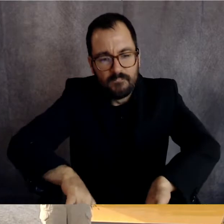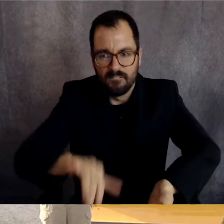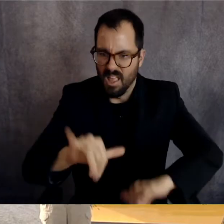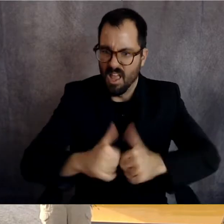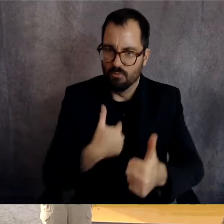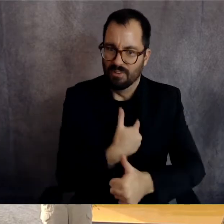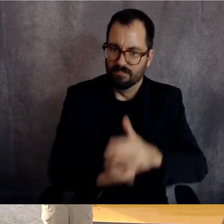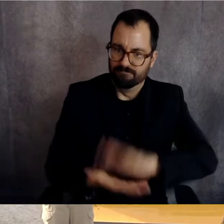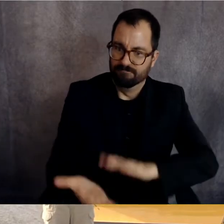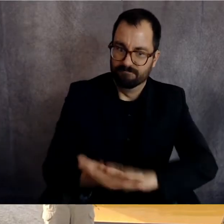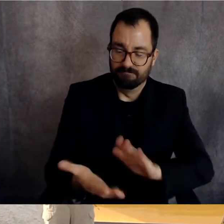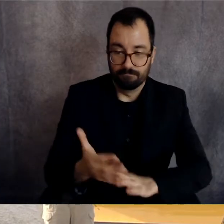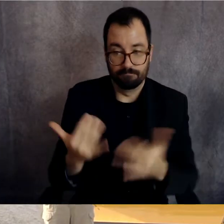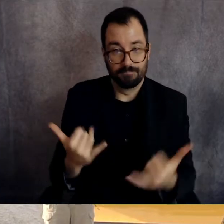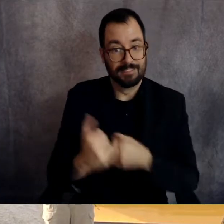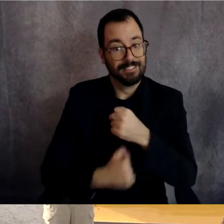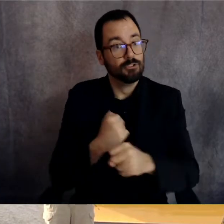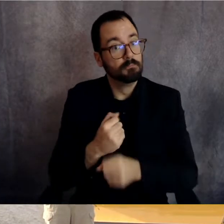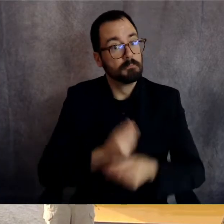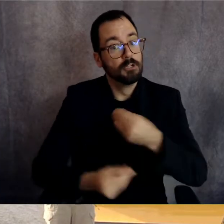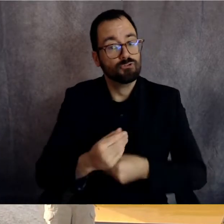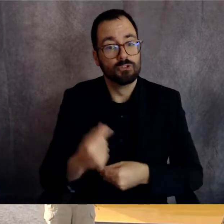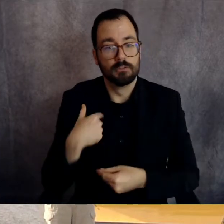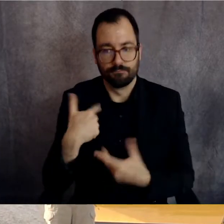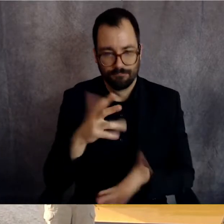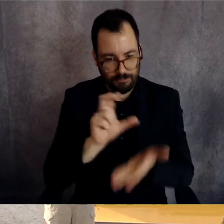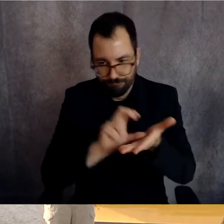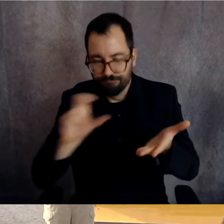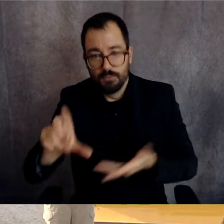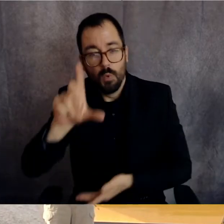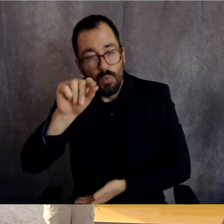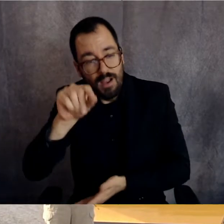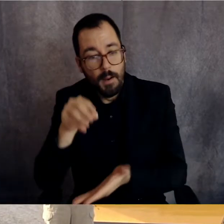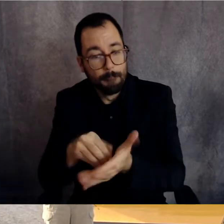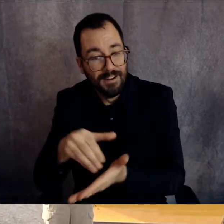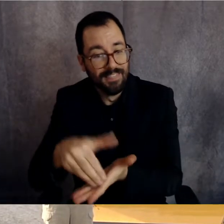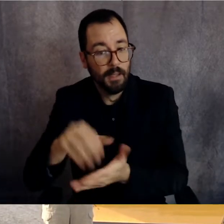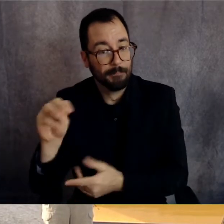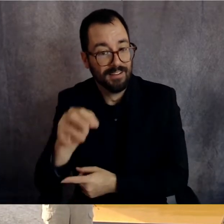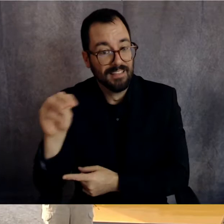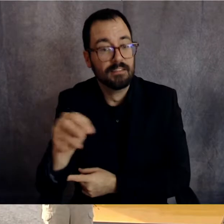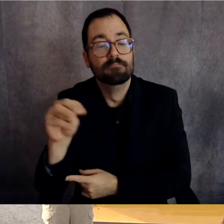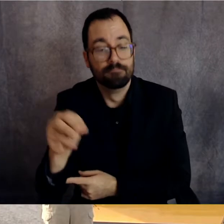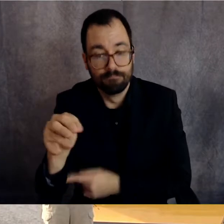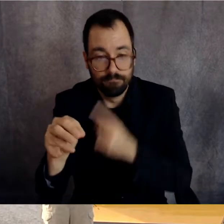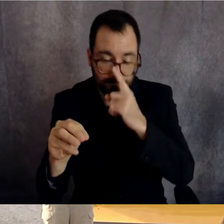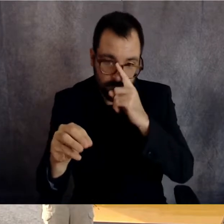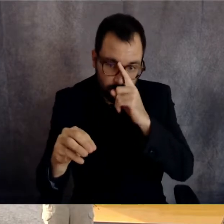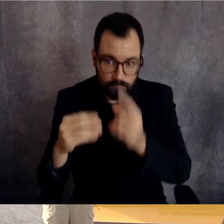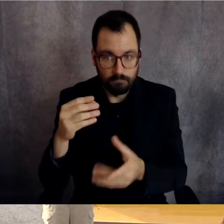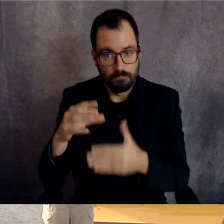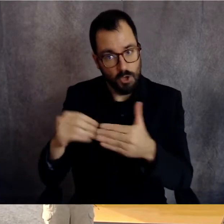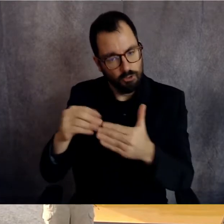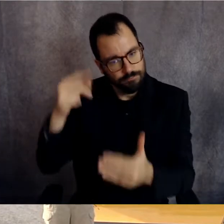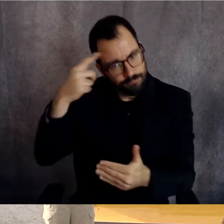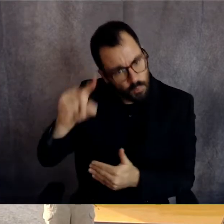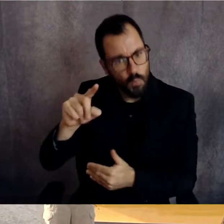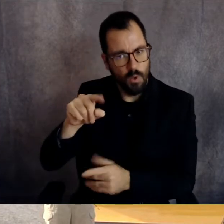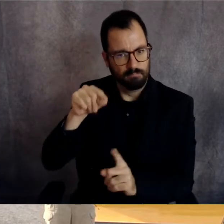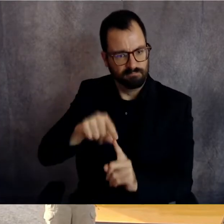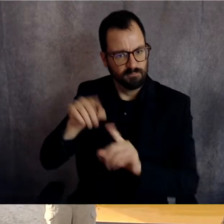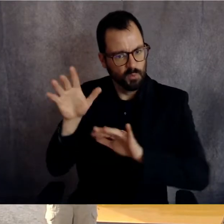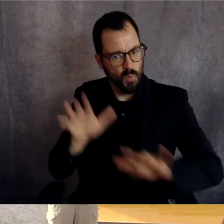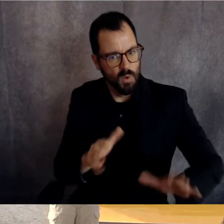this year's budget, we allocated $20 million for winter preparedness. We had major new investments in recent years to upgrade or replace our